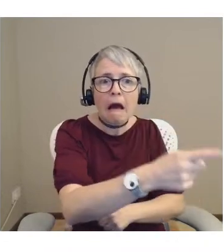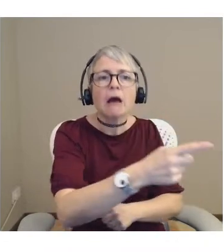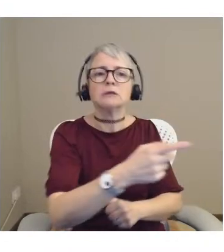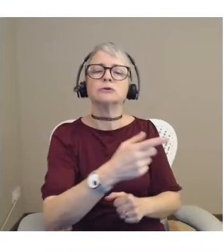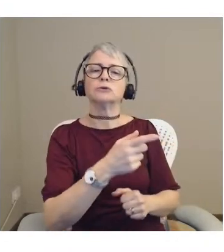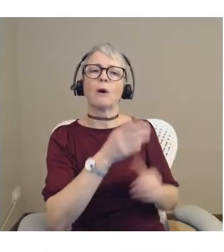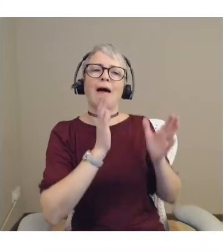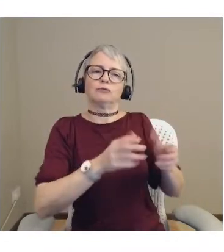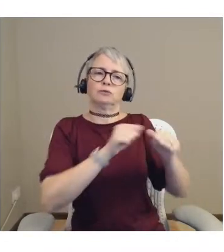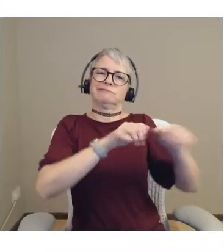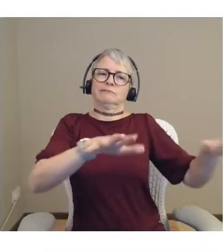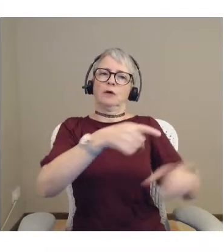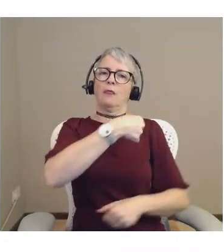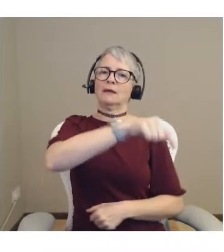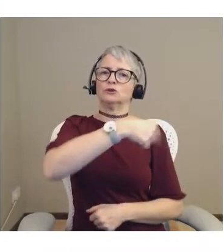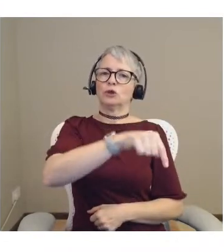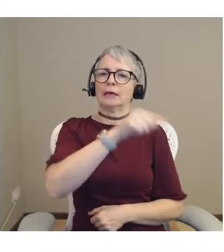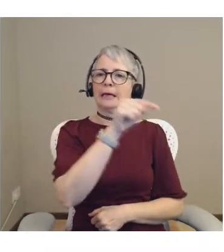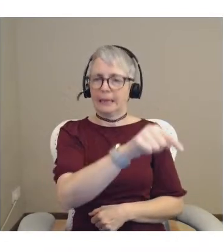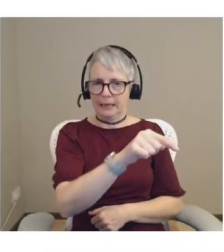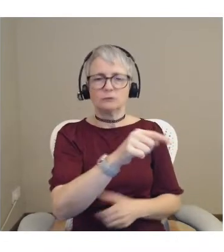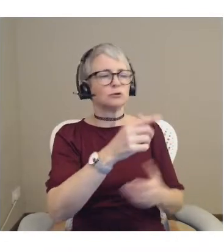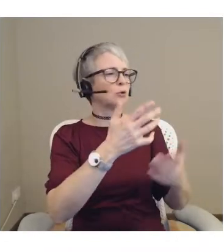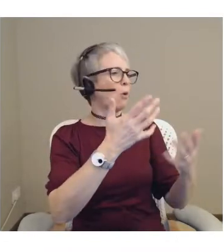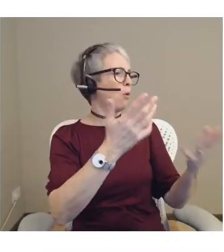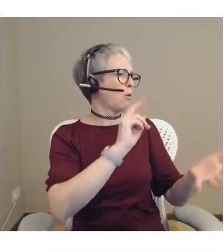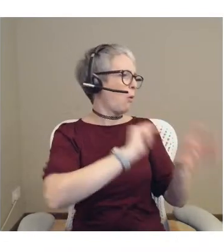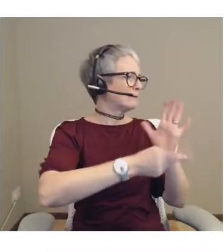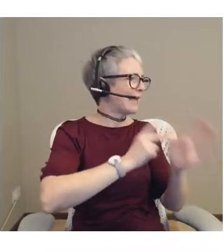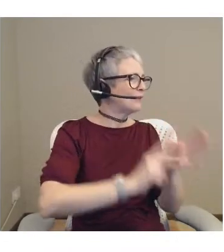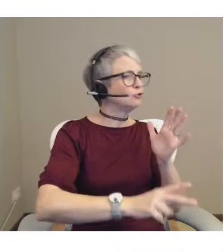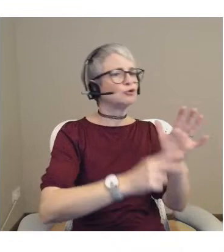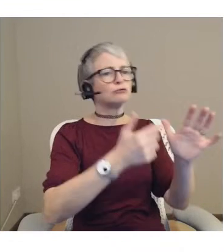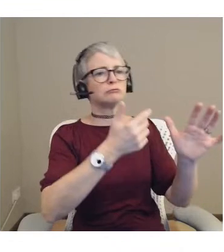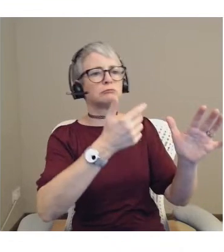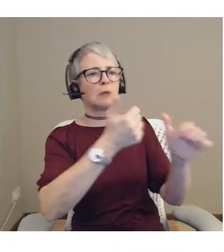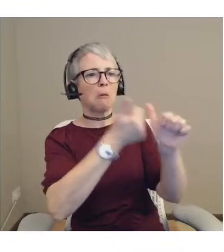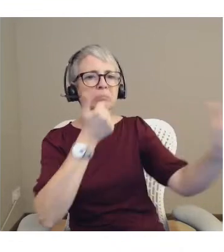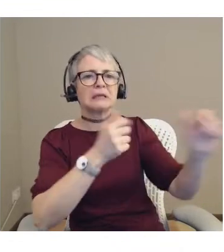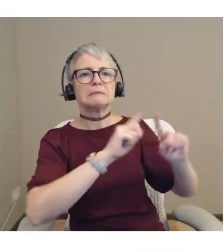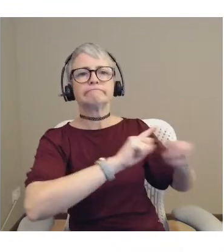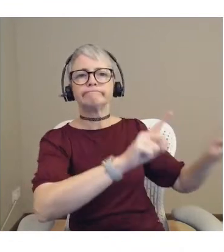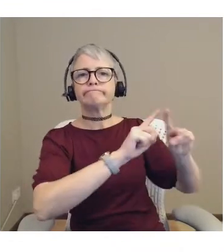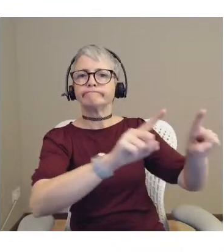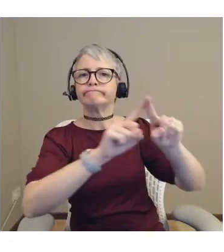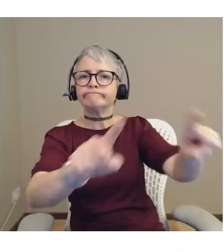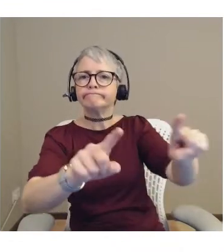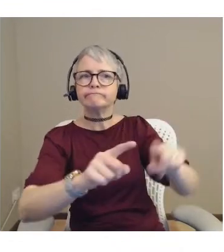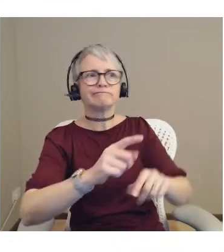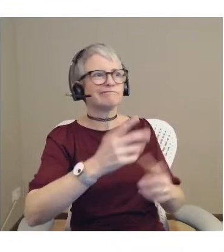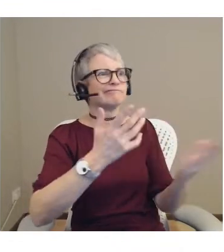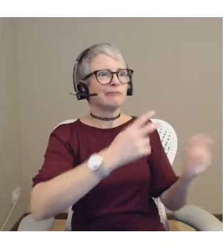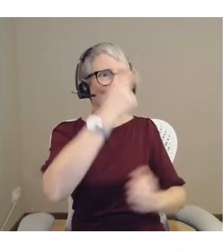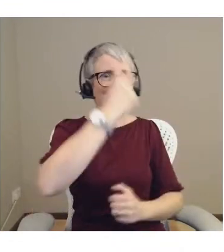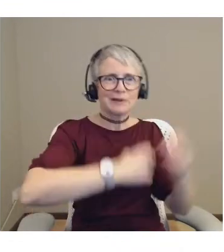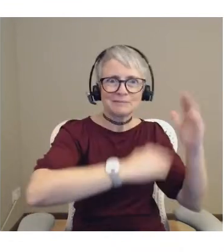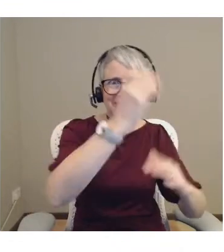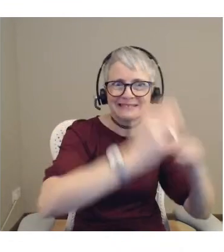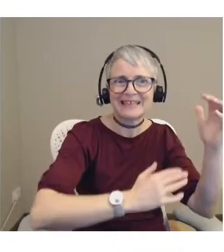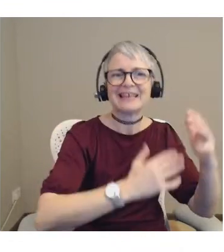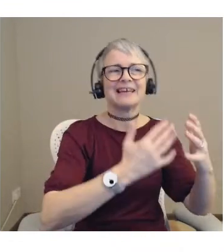the European institutions buildings, some of them are pretty old, and therefore they need to verify that they comply with the